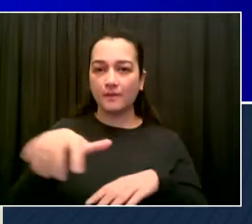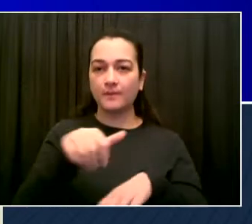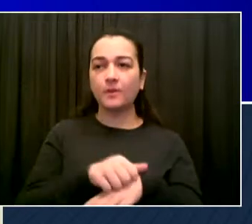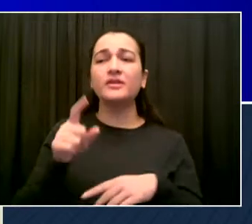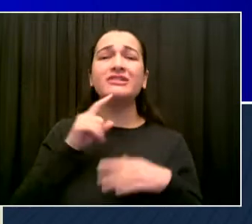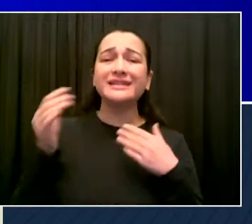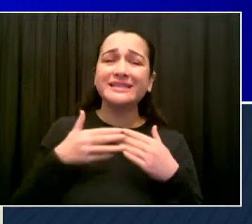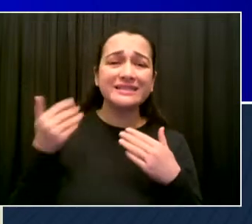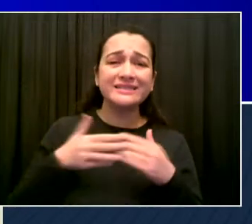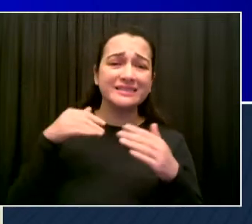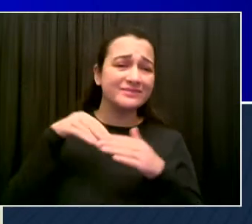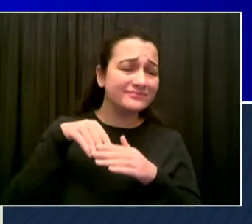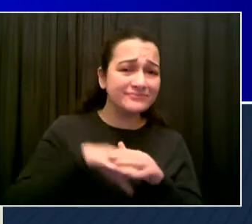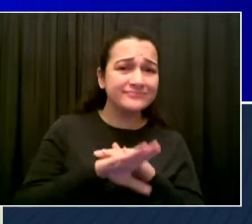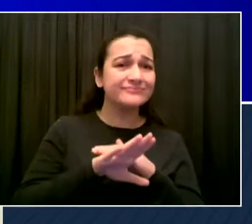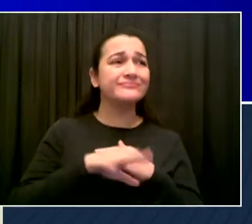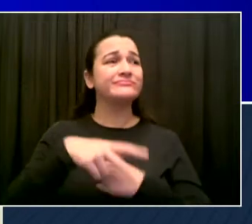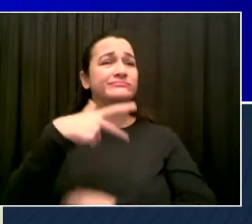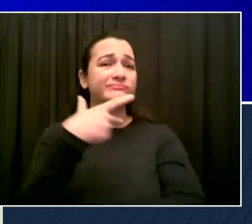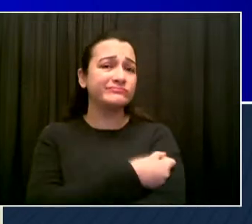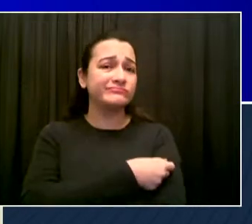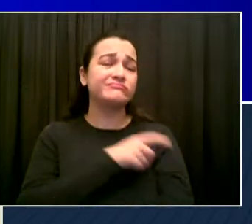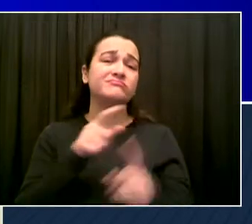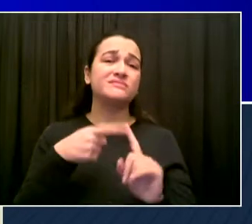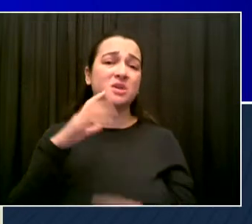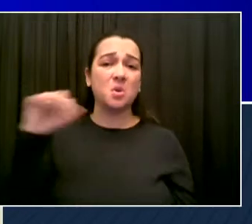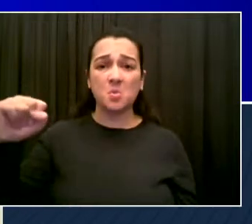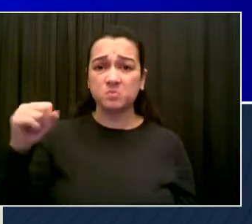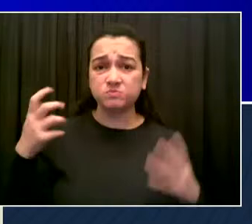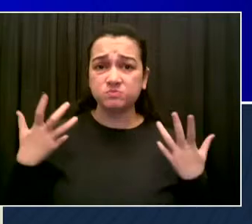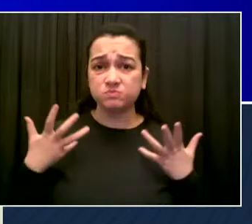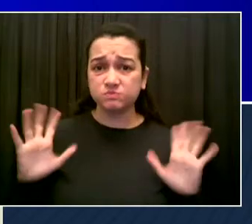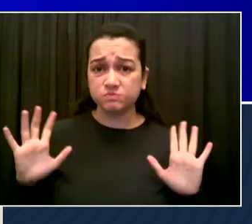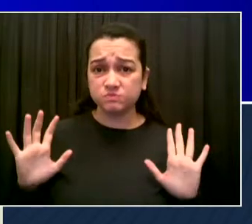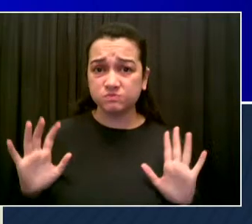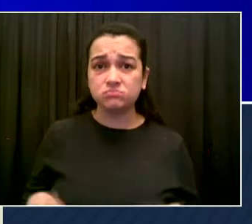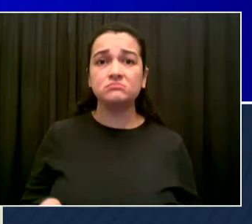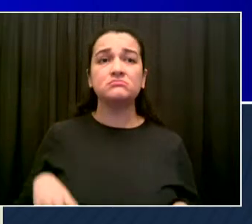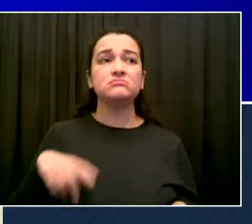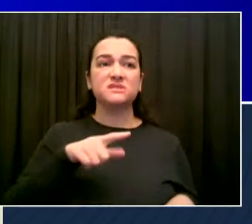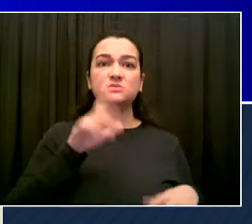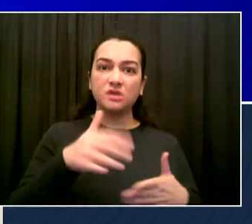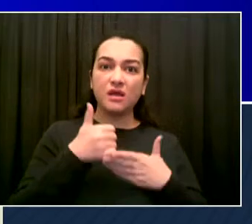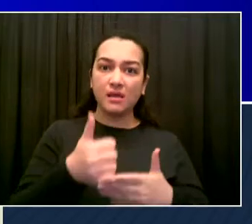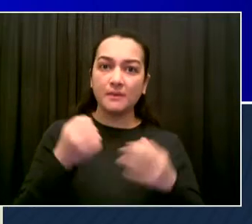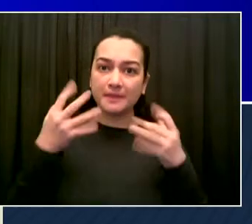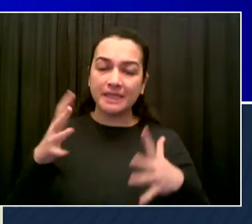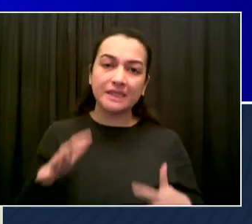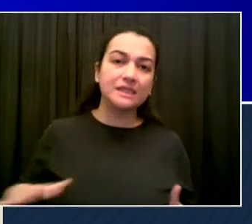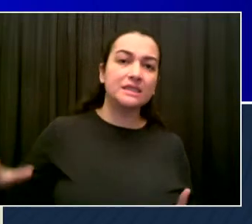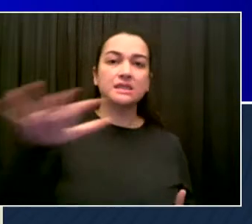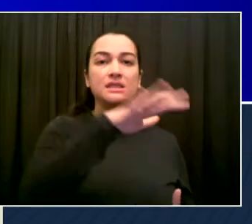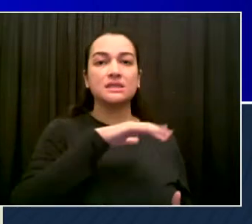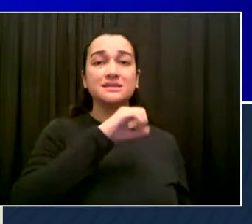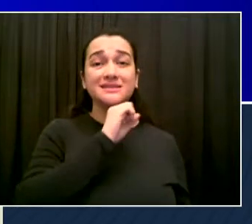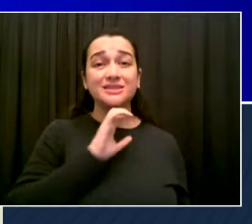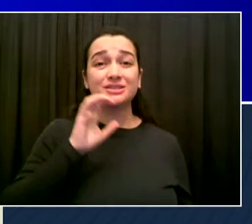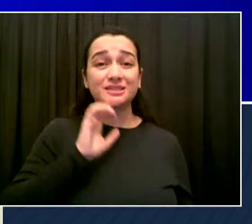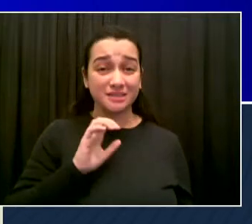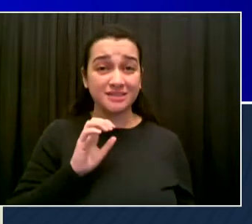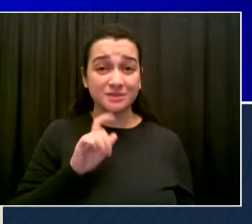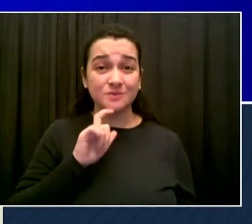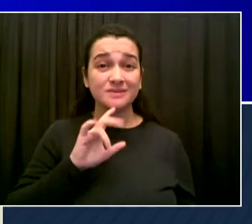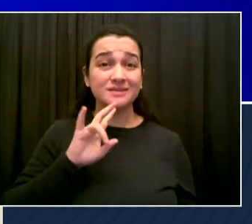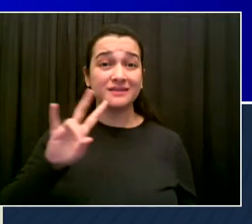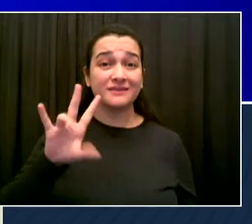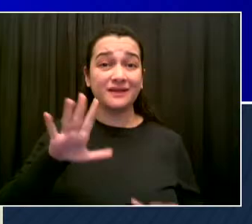it takes. We continue to set aside appointments for seniors at all our vaccination sites. This is so important. We're going to stick with it